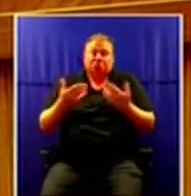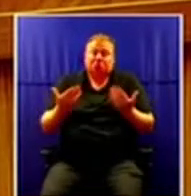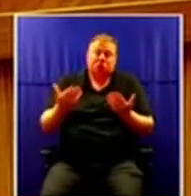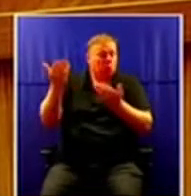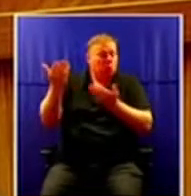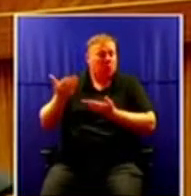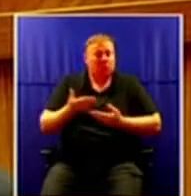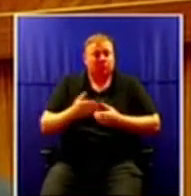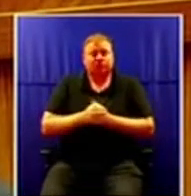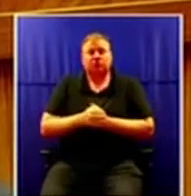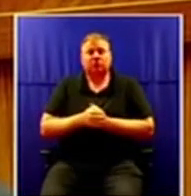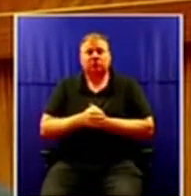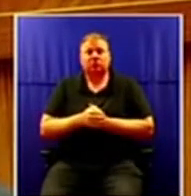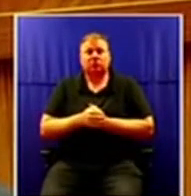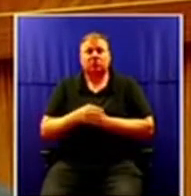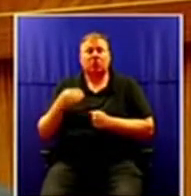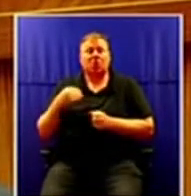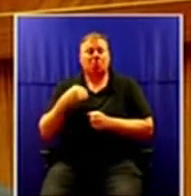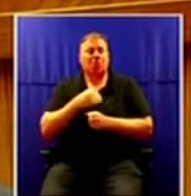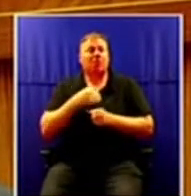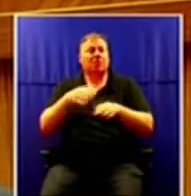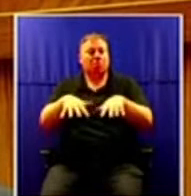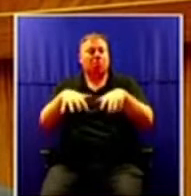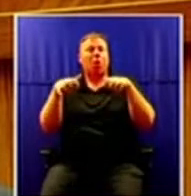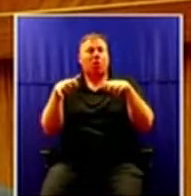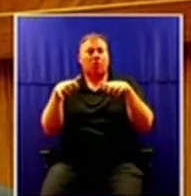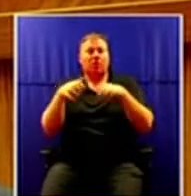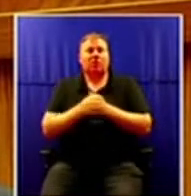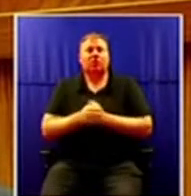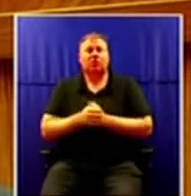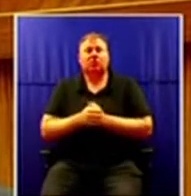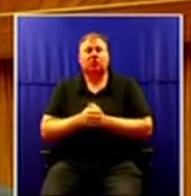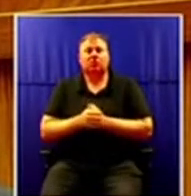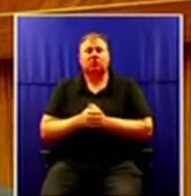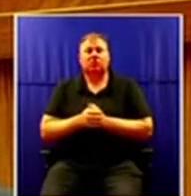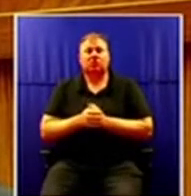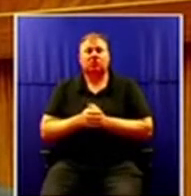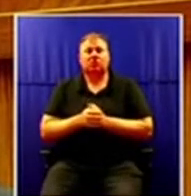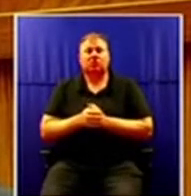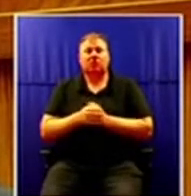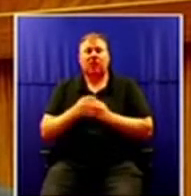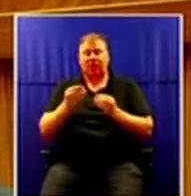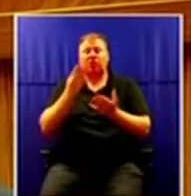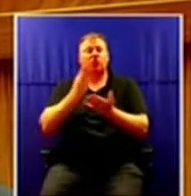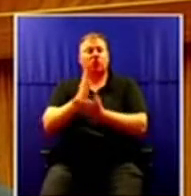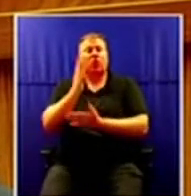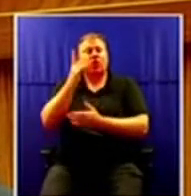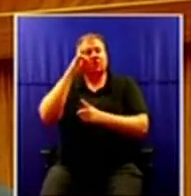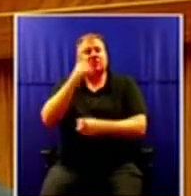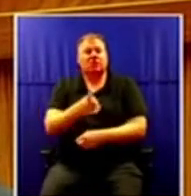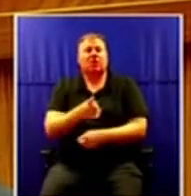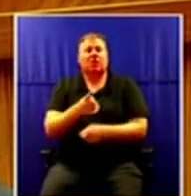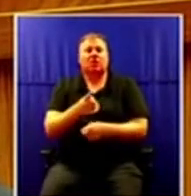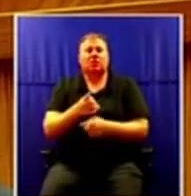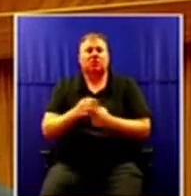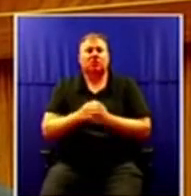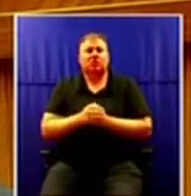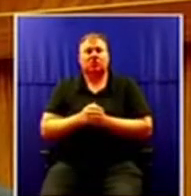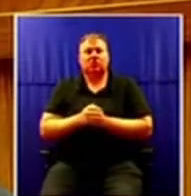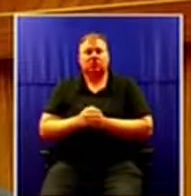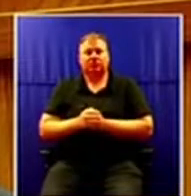Members of Parliament have all the right to criticize, and some of